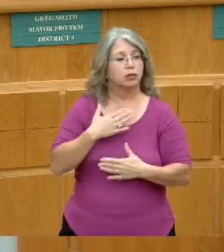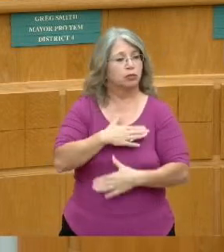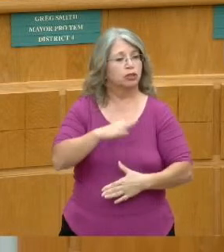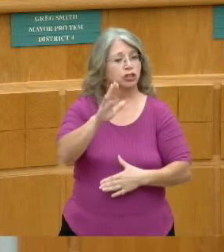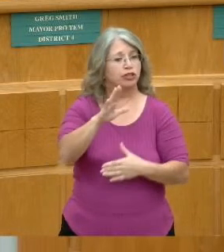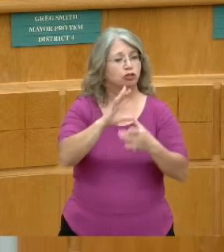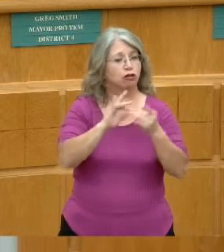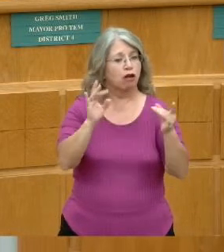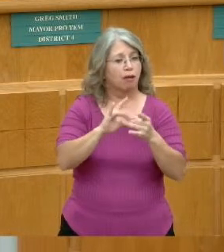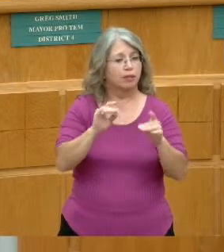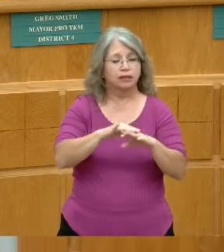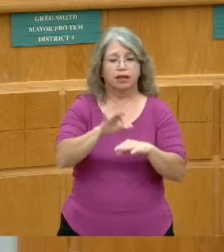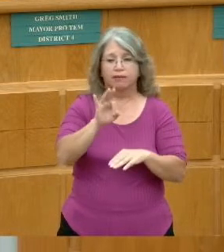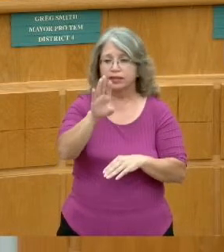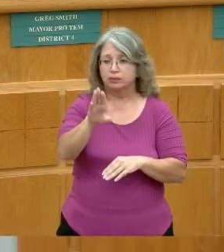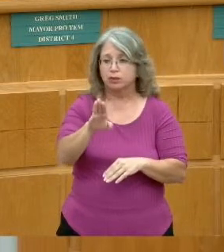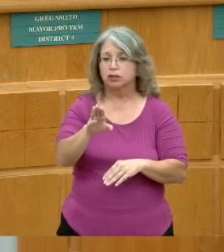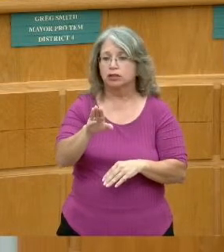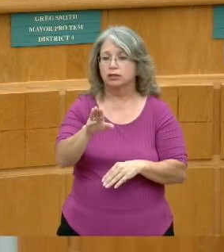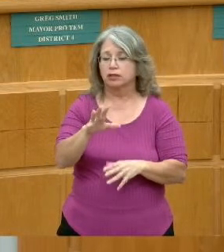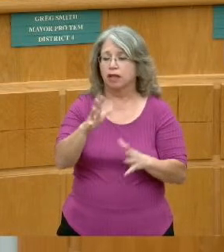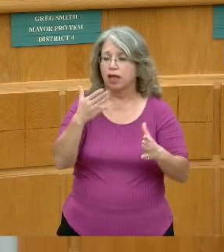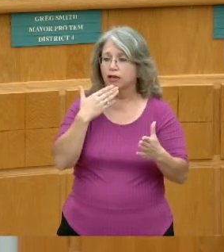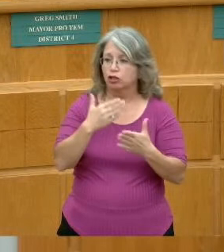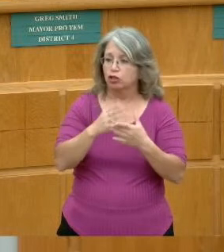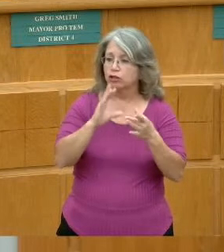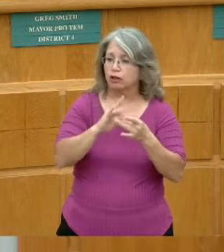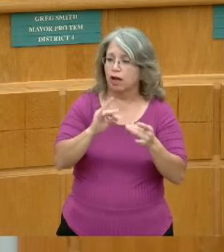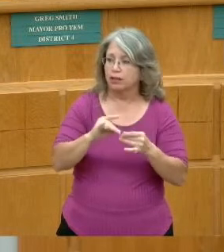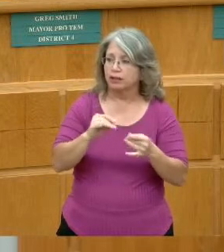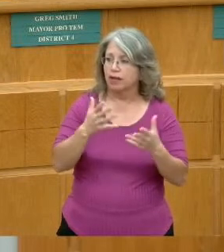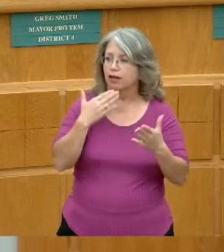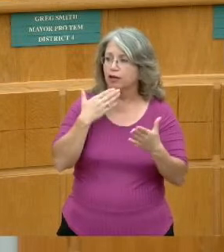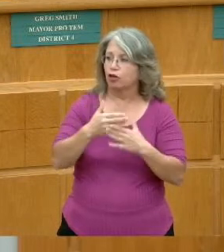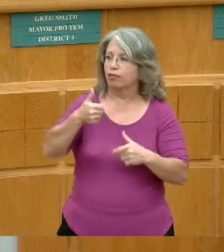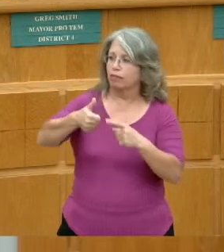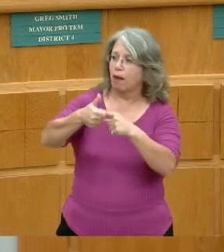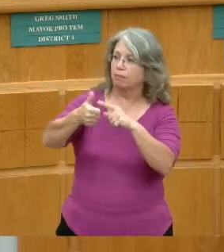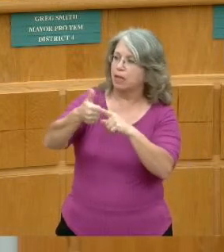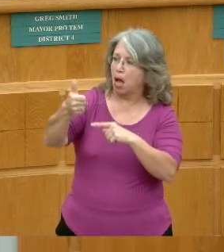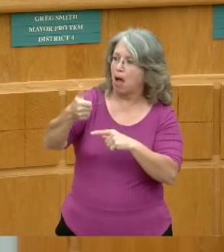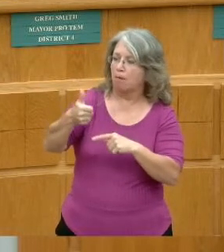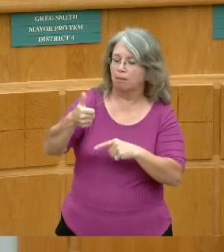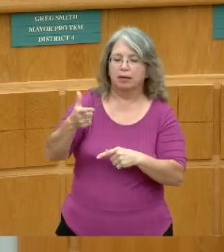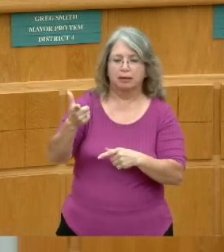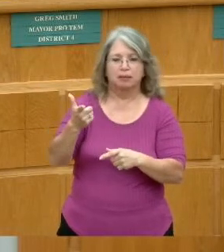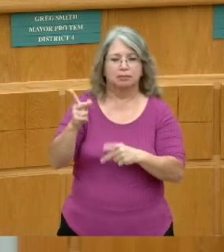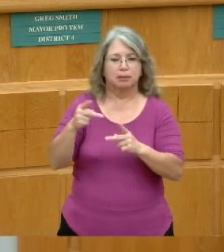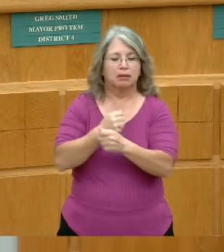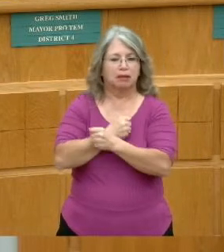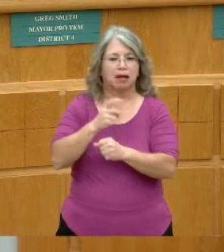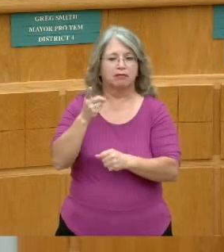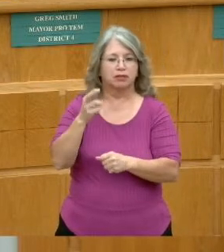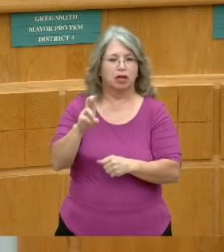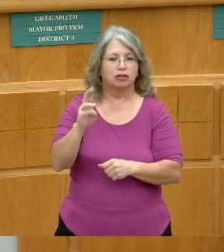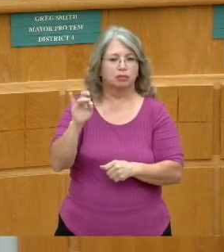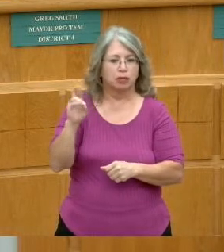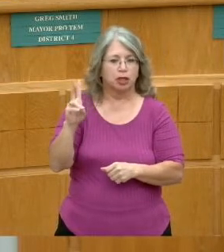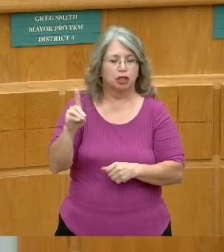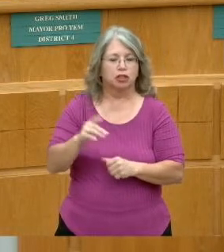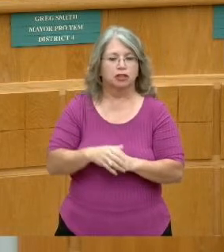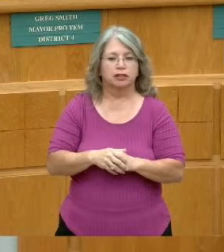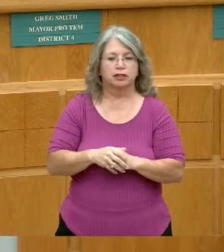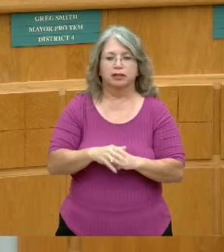we got from Facebook today. A lot of good comments, a lot of good thumbs up for Dr. Bird. They love Dr. Bird, and he does great. And all